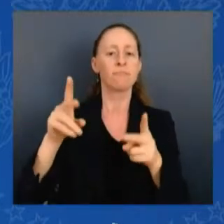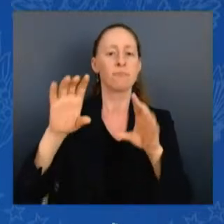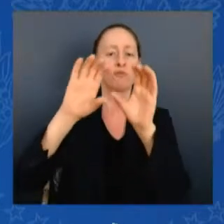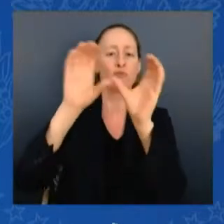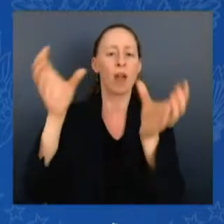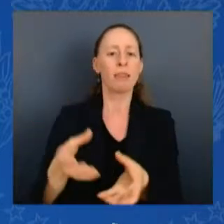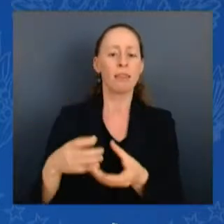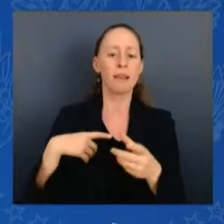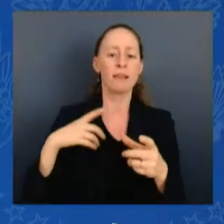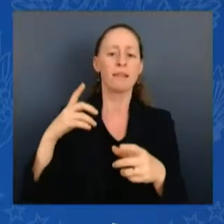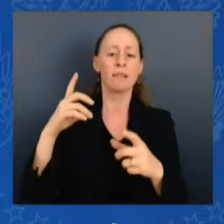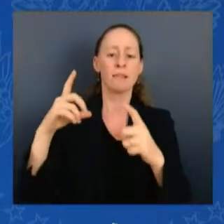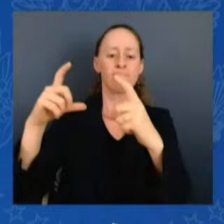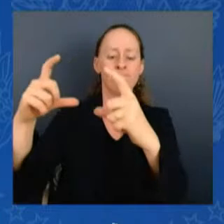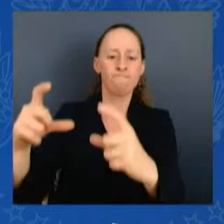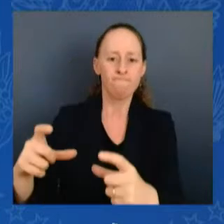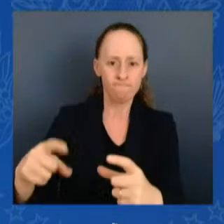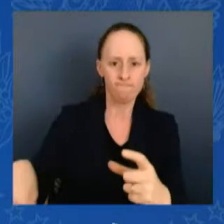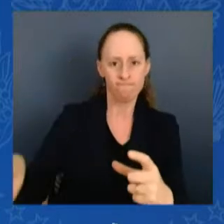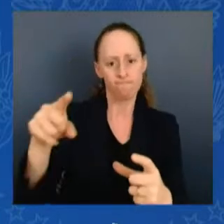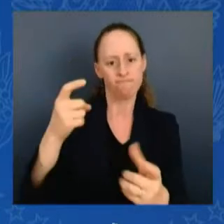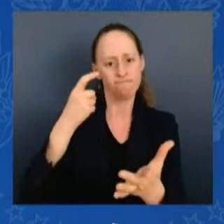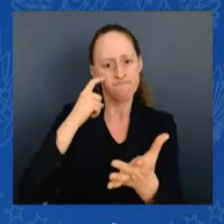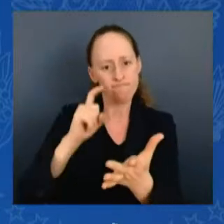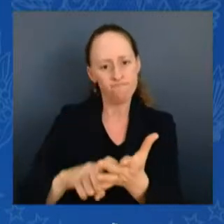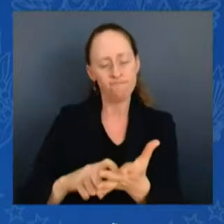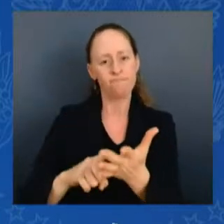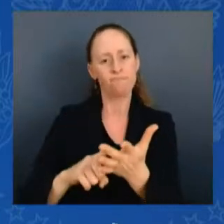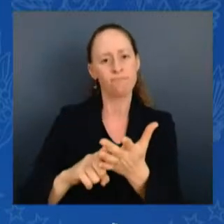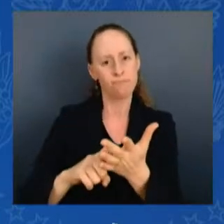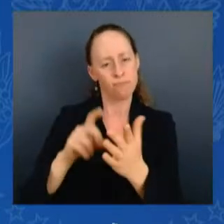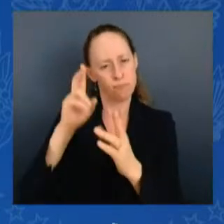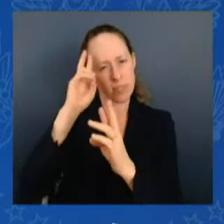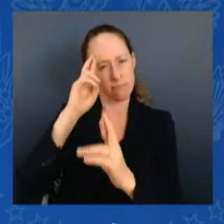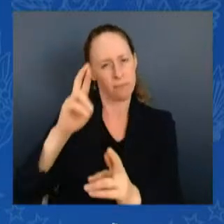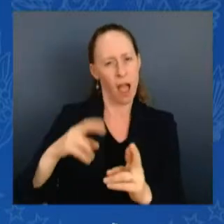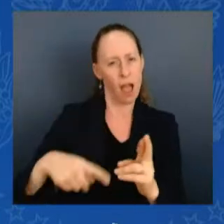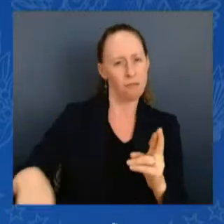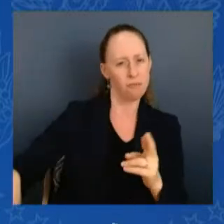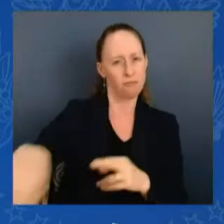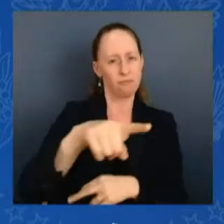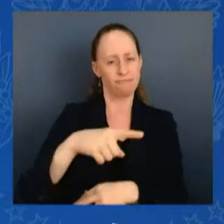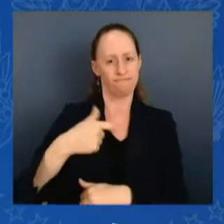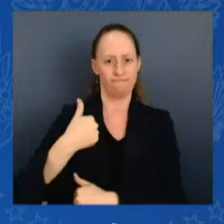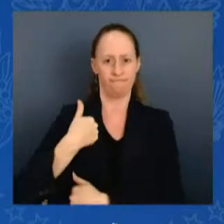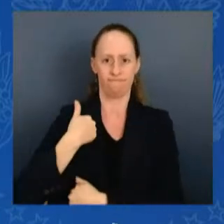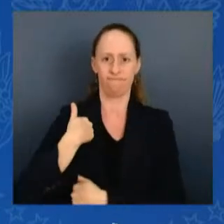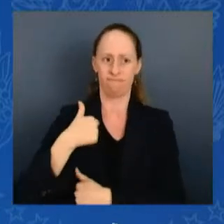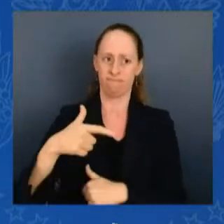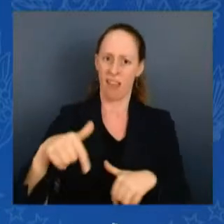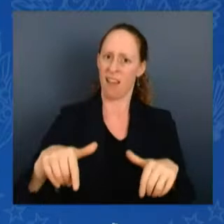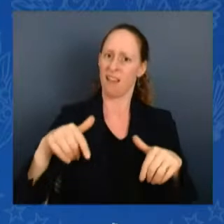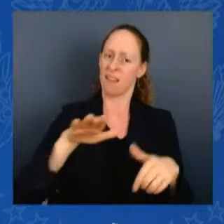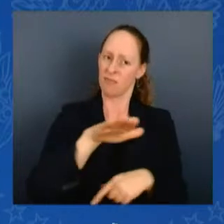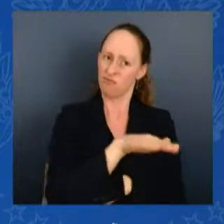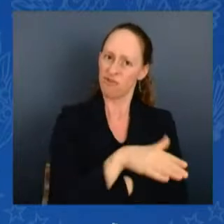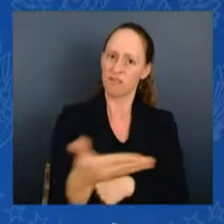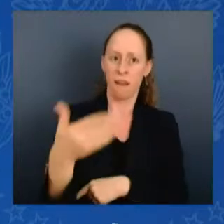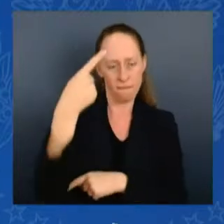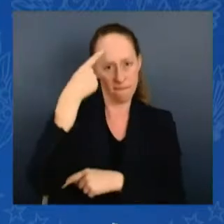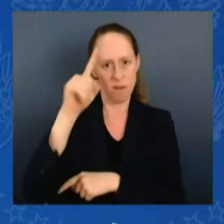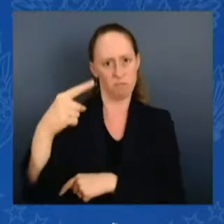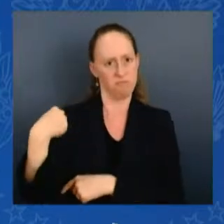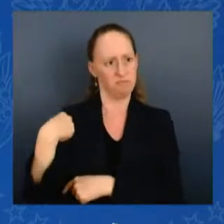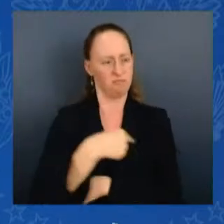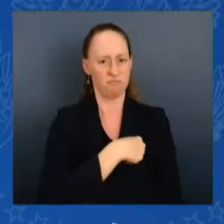respects for those who have made the ultimate sacrifice. We owe them an eternal debt of